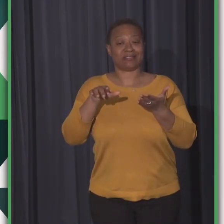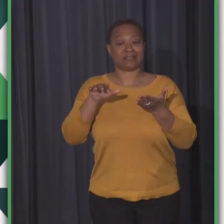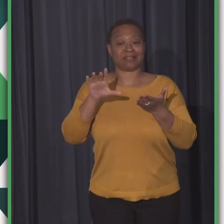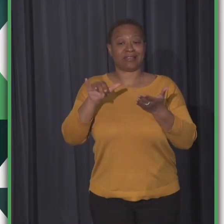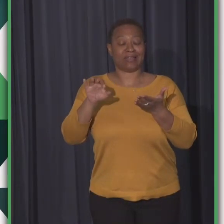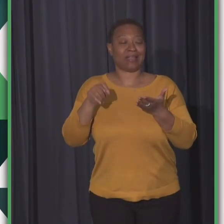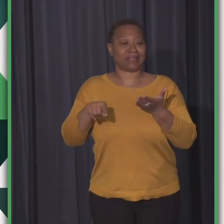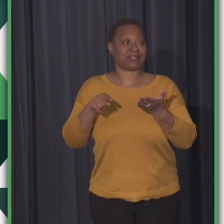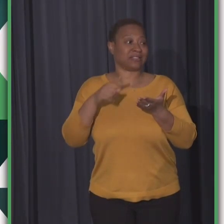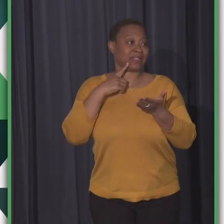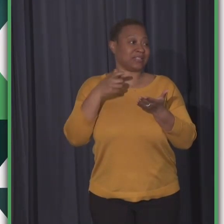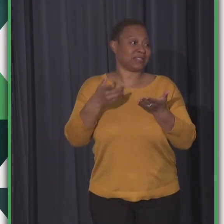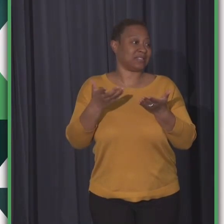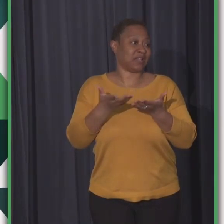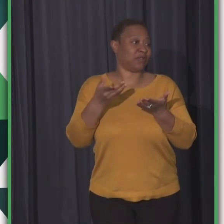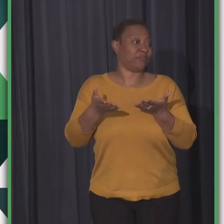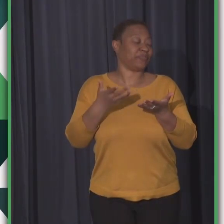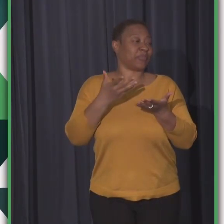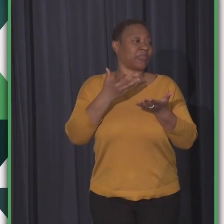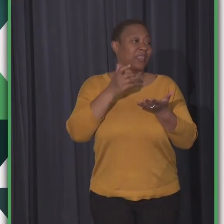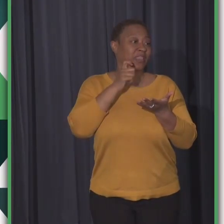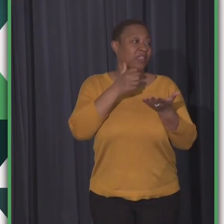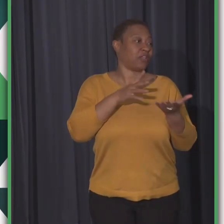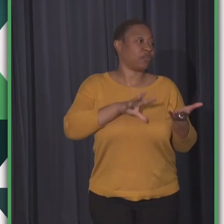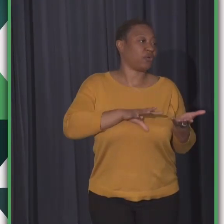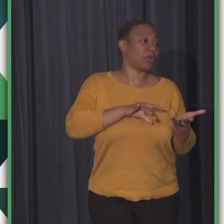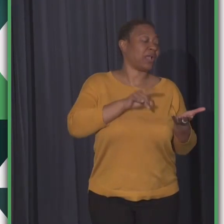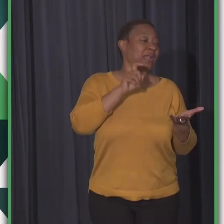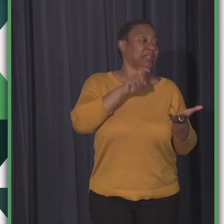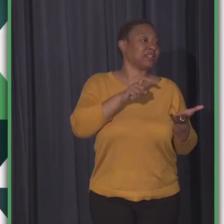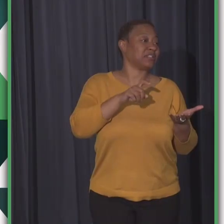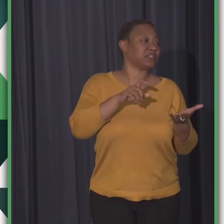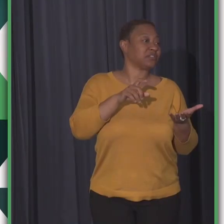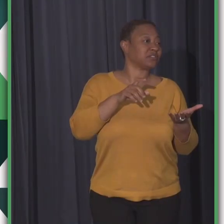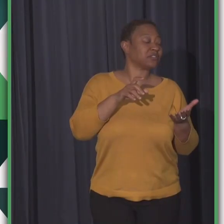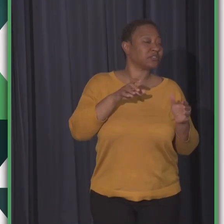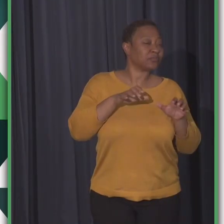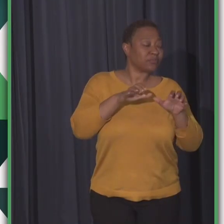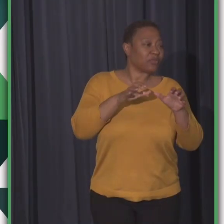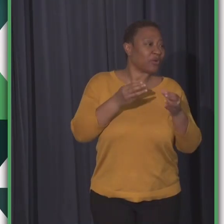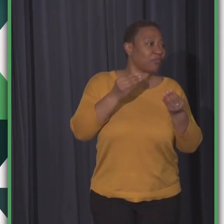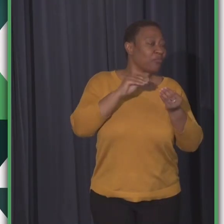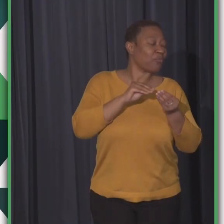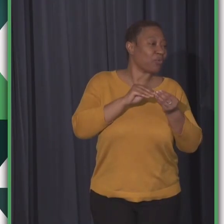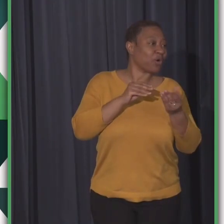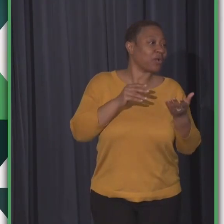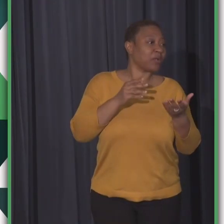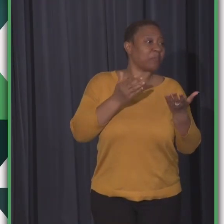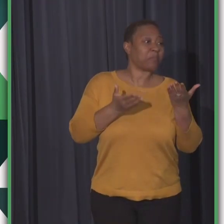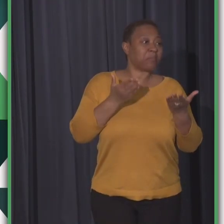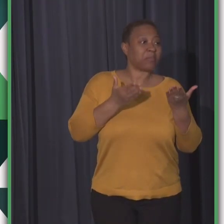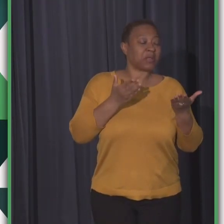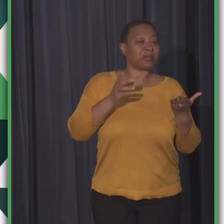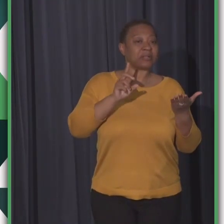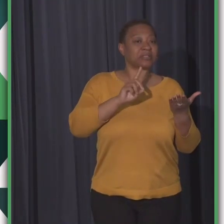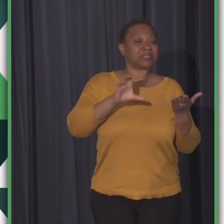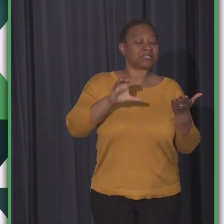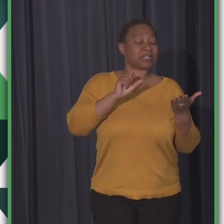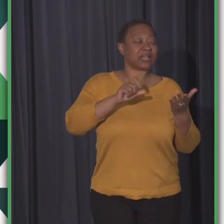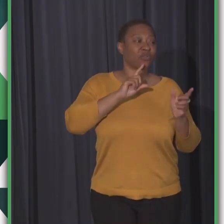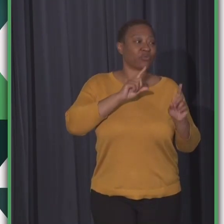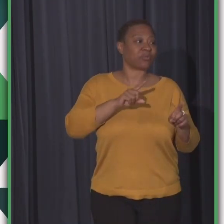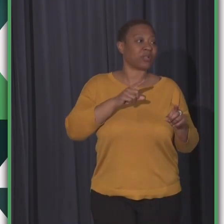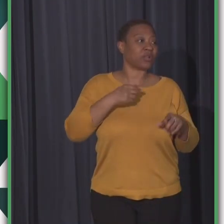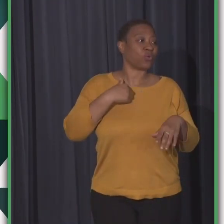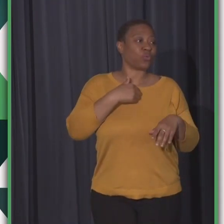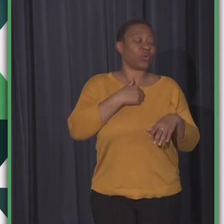in terms of being on camera. It just maybe I need to perform a little bit more. Unfortunate. So perhaps the deputy chief can respond. We have